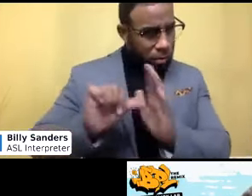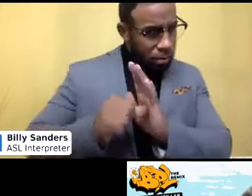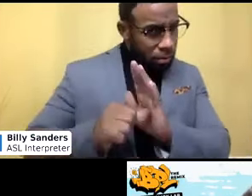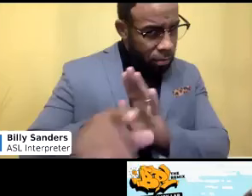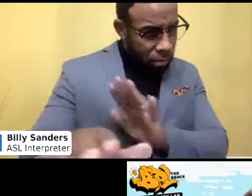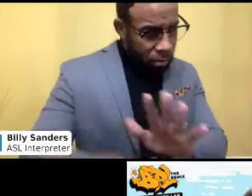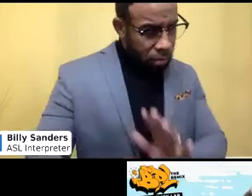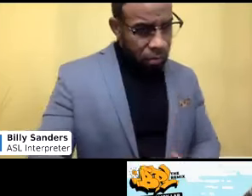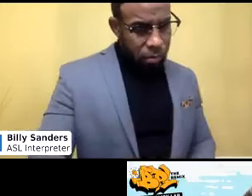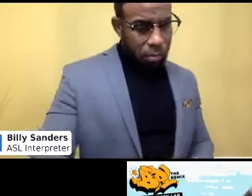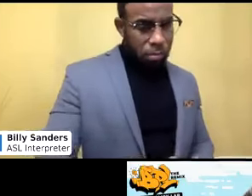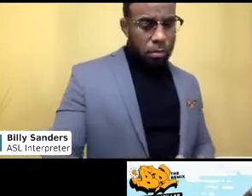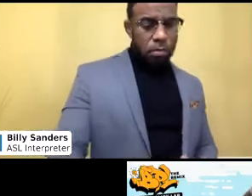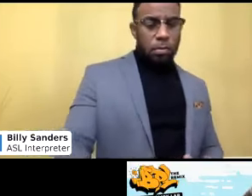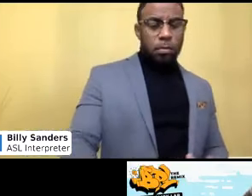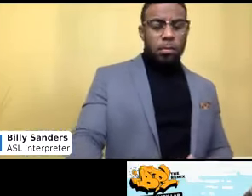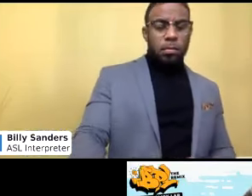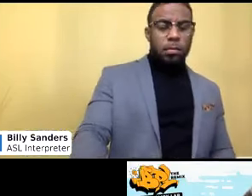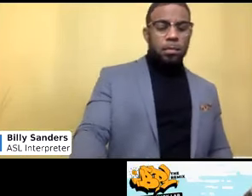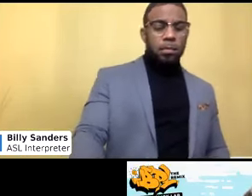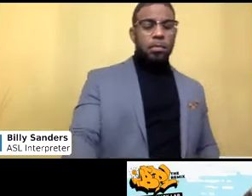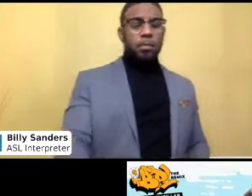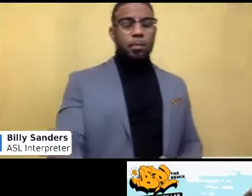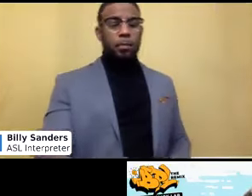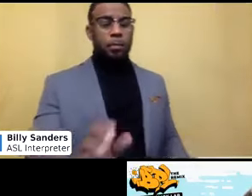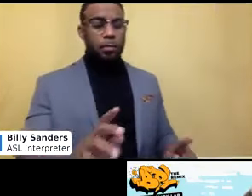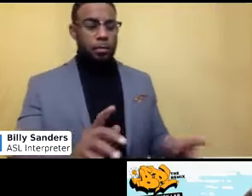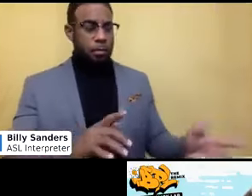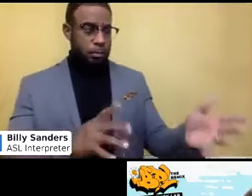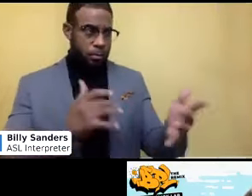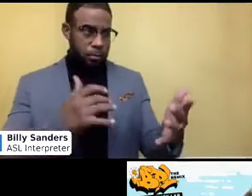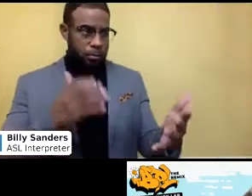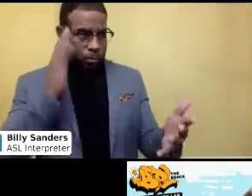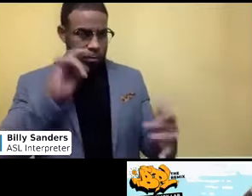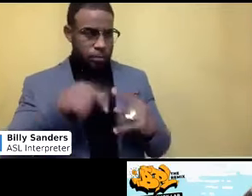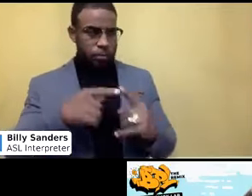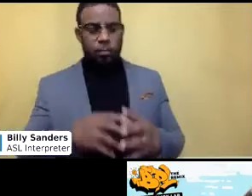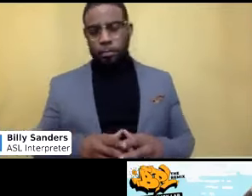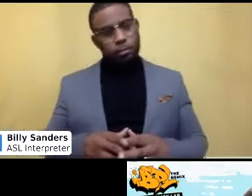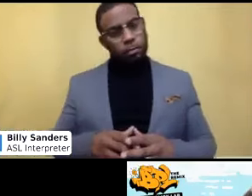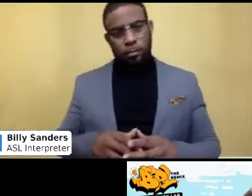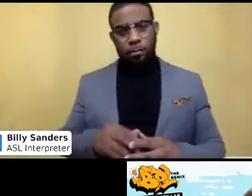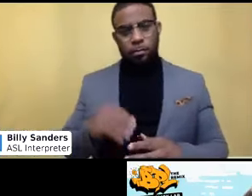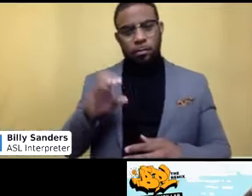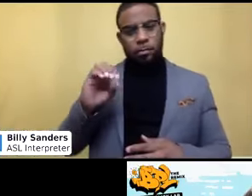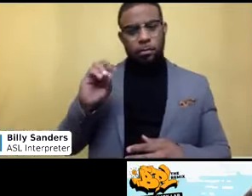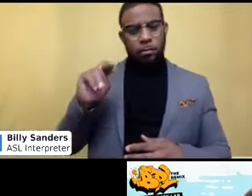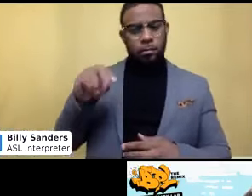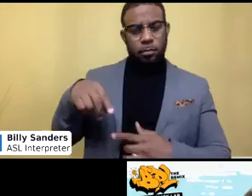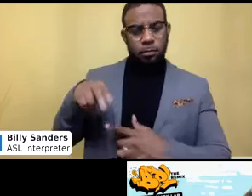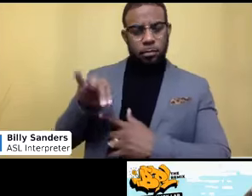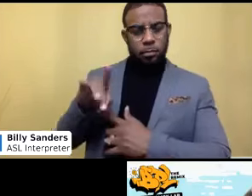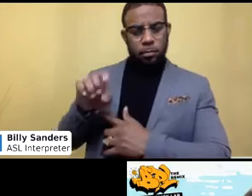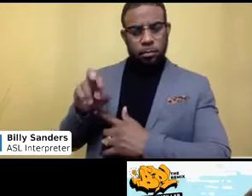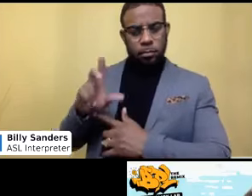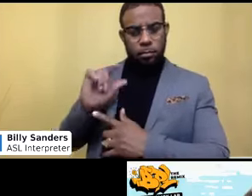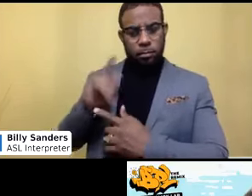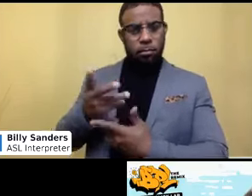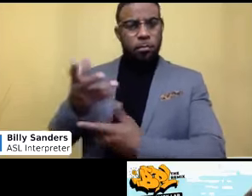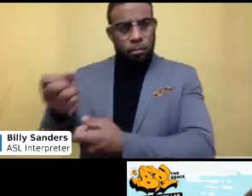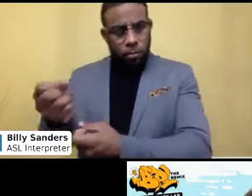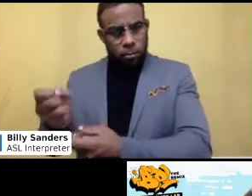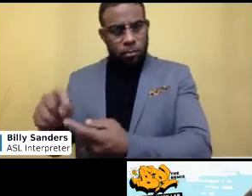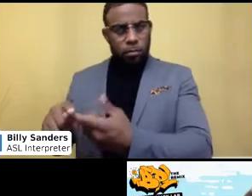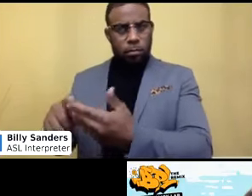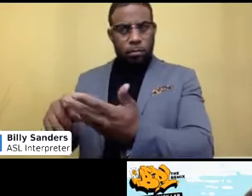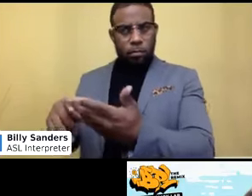I don't want to take it for granted that people know what I'm talking about, know what it means. It's basically people who are entrusted